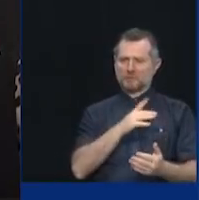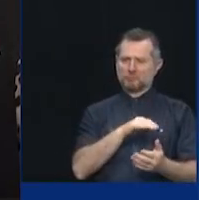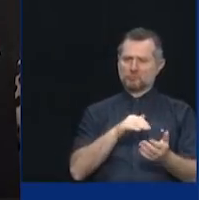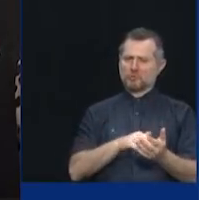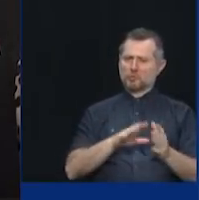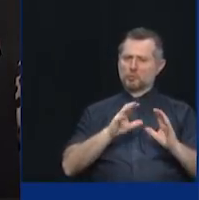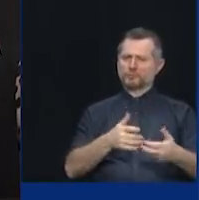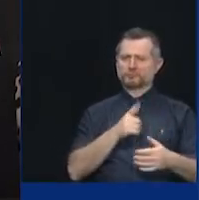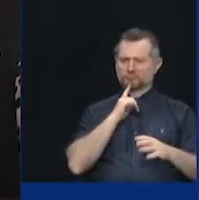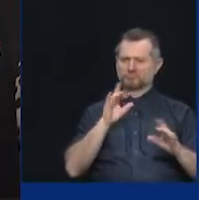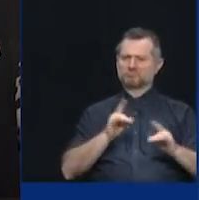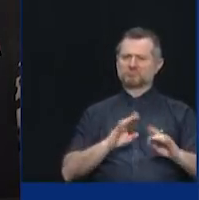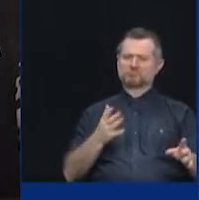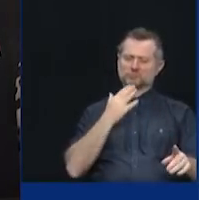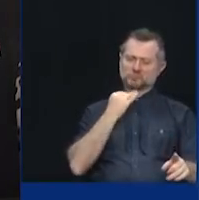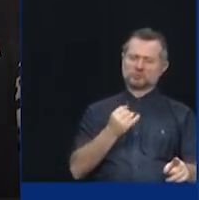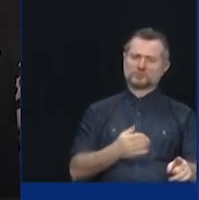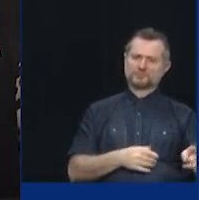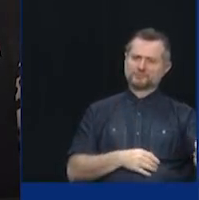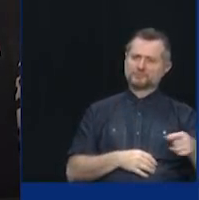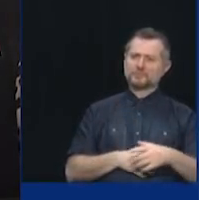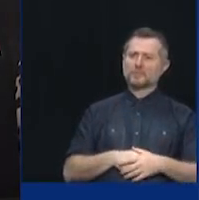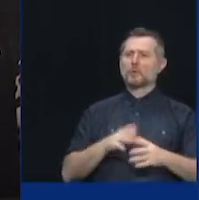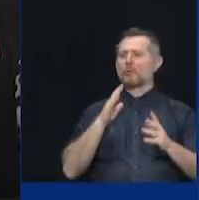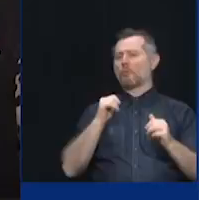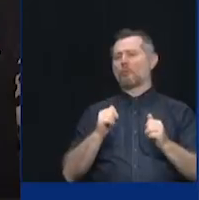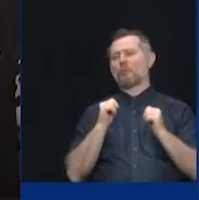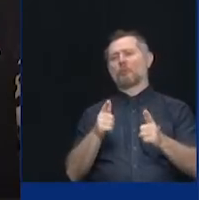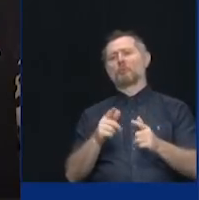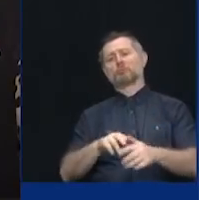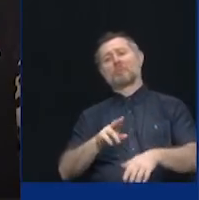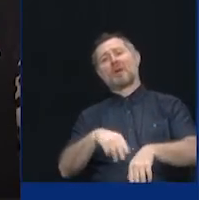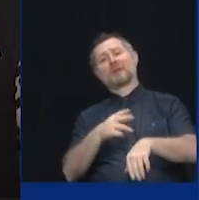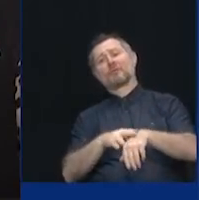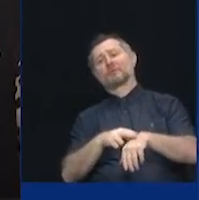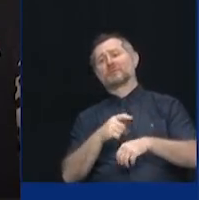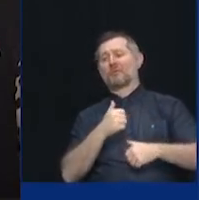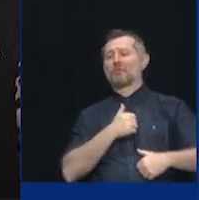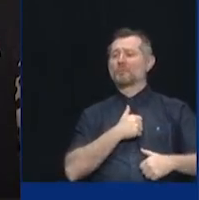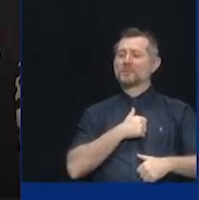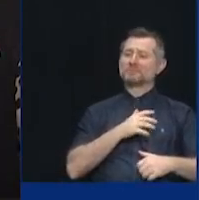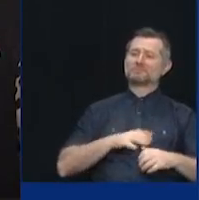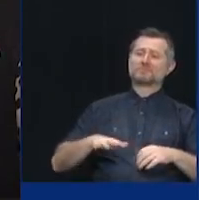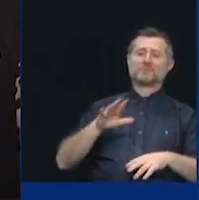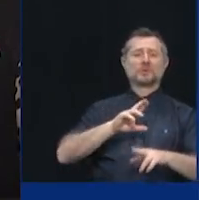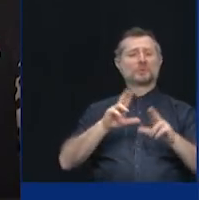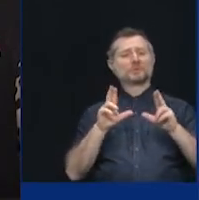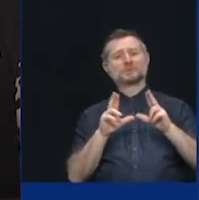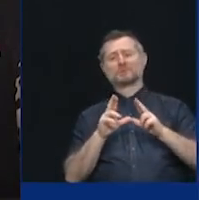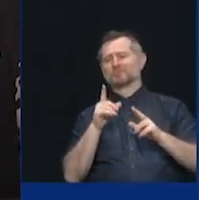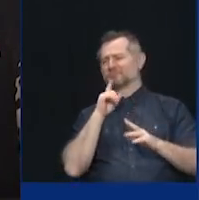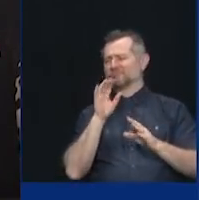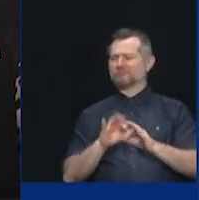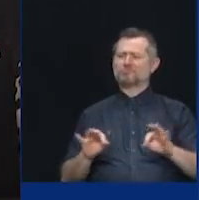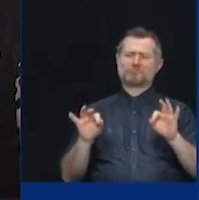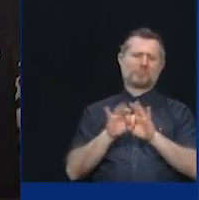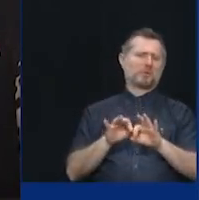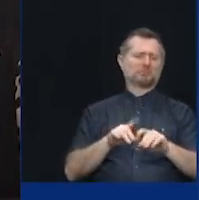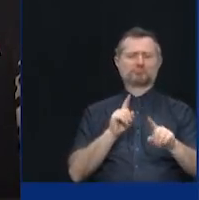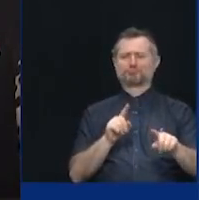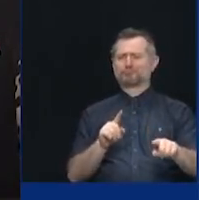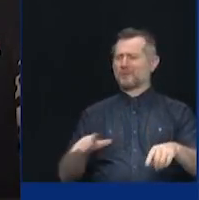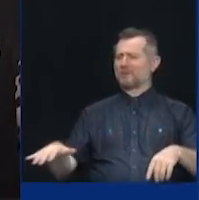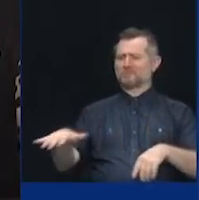All the members of the National Guard, all the members of labor, all the essential workers who showed up, thank you very much, and we're going to